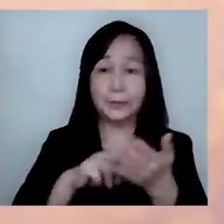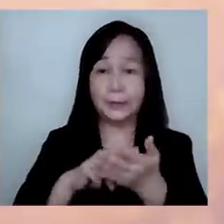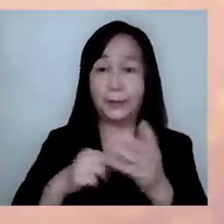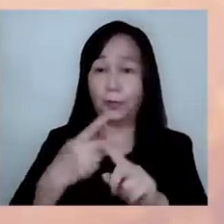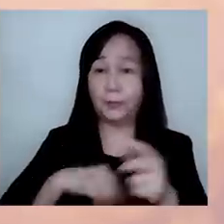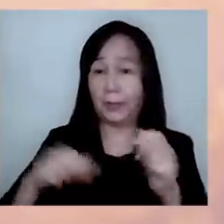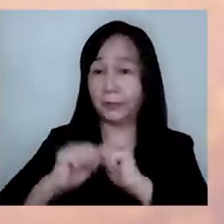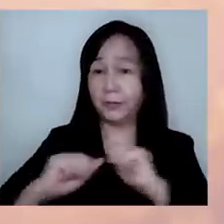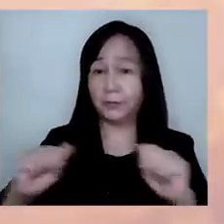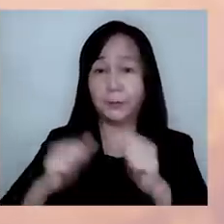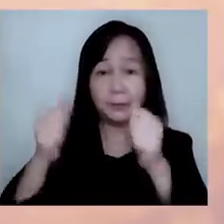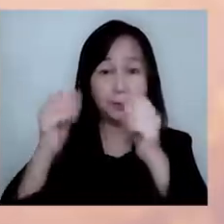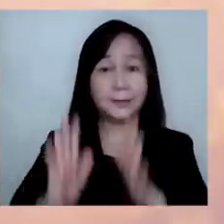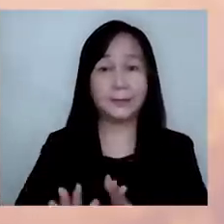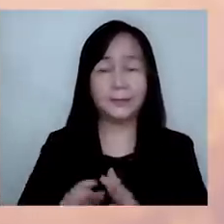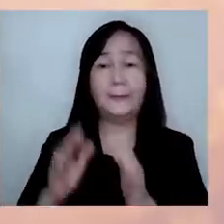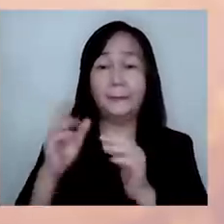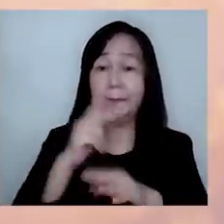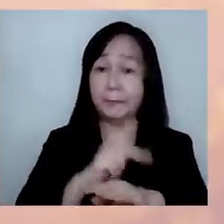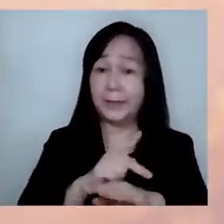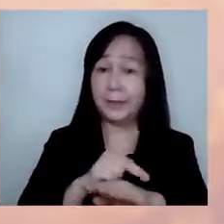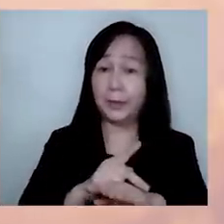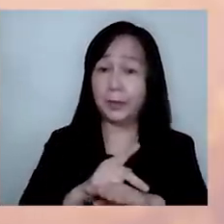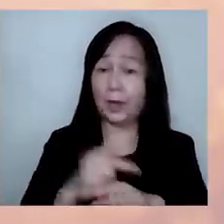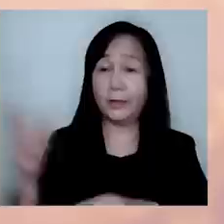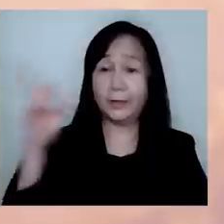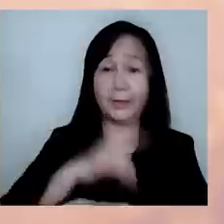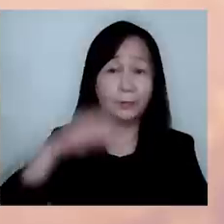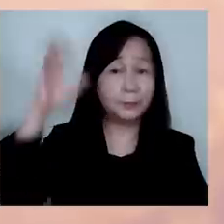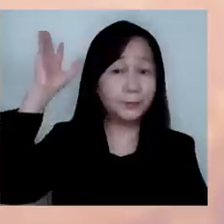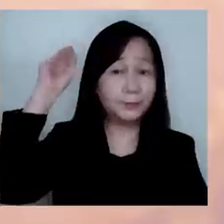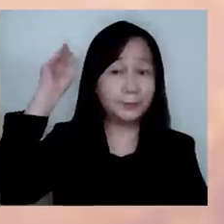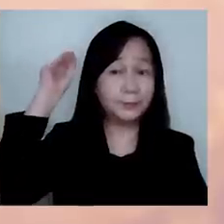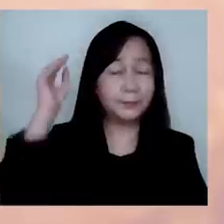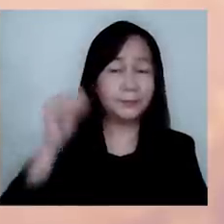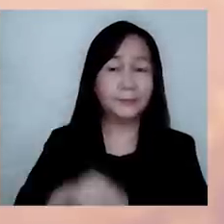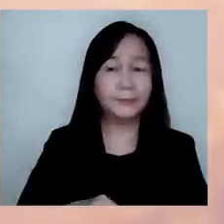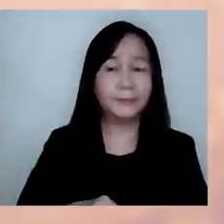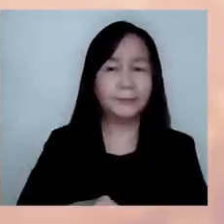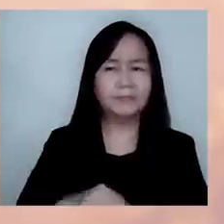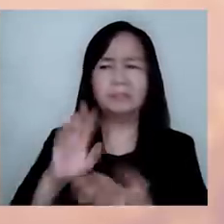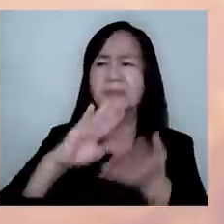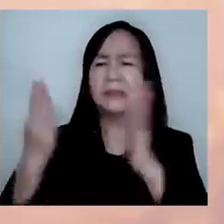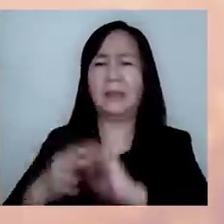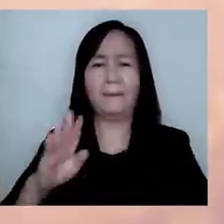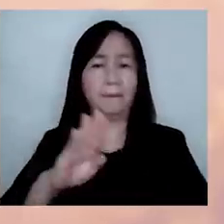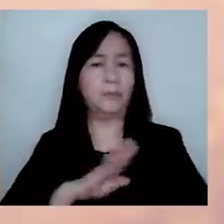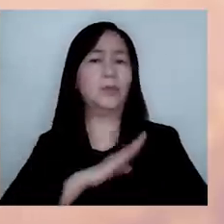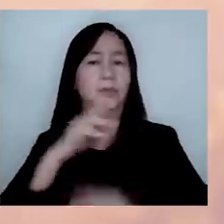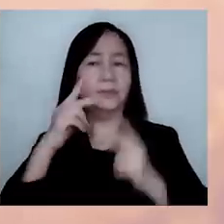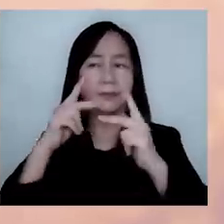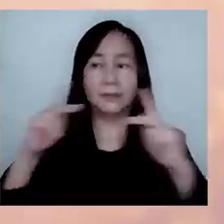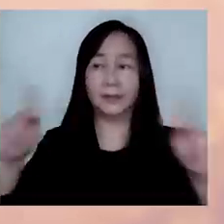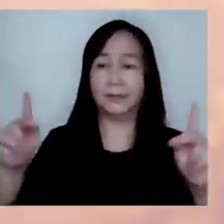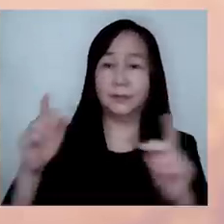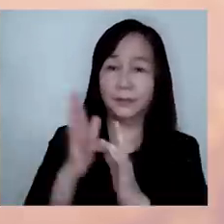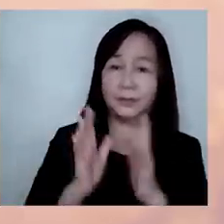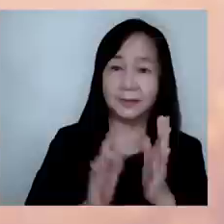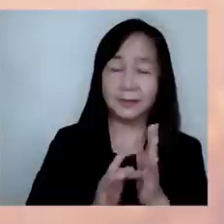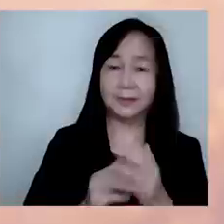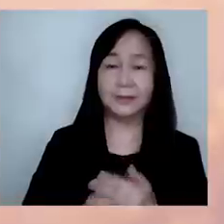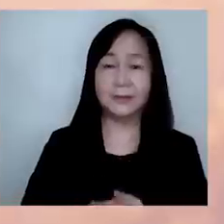Peter on the day of Pentecost became a bold proclaimer of Jesus he